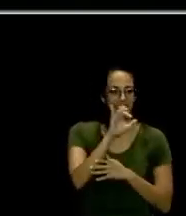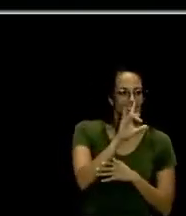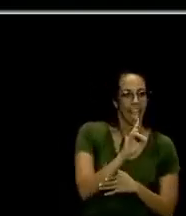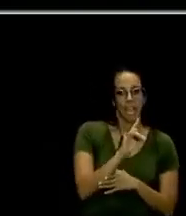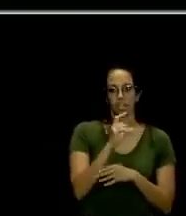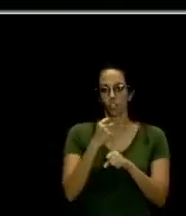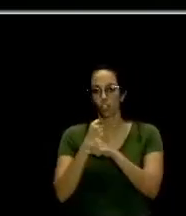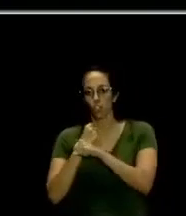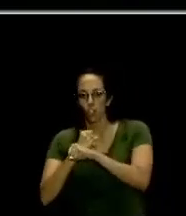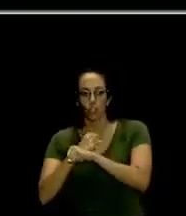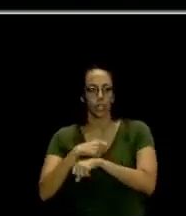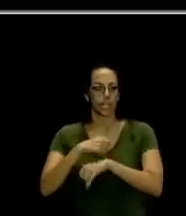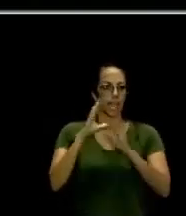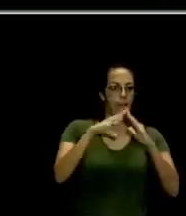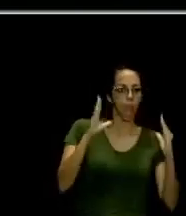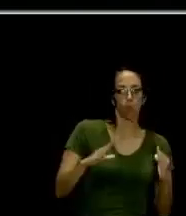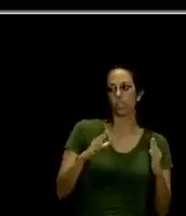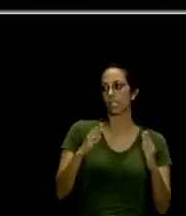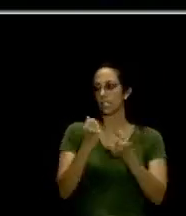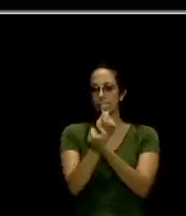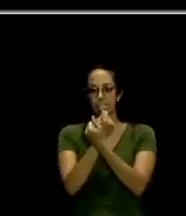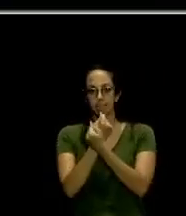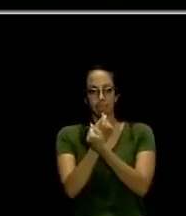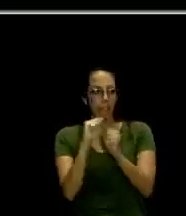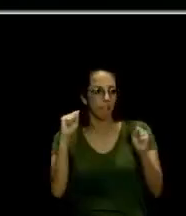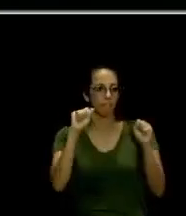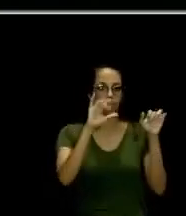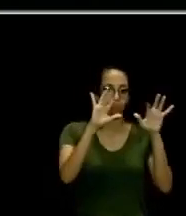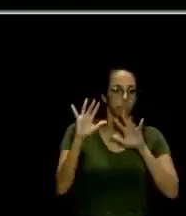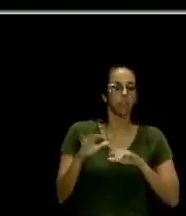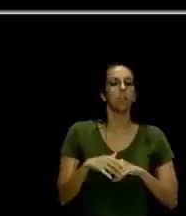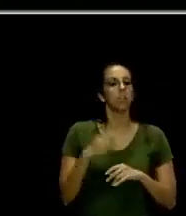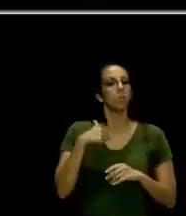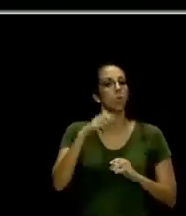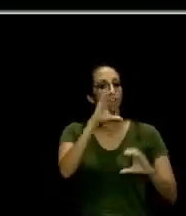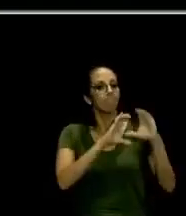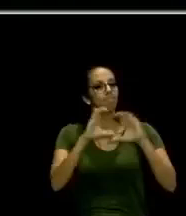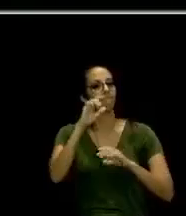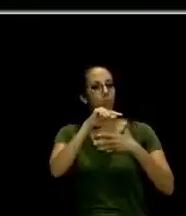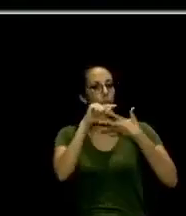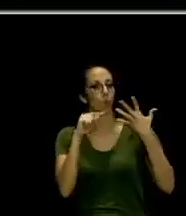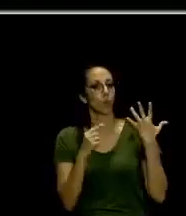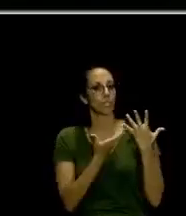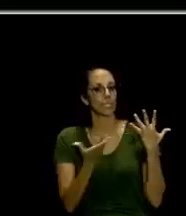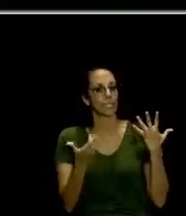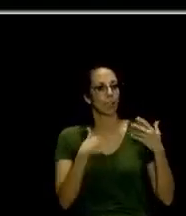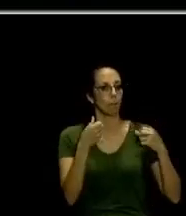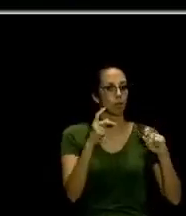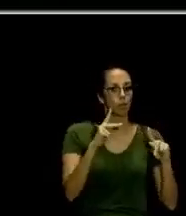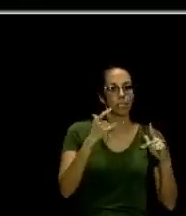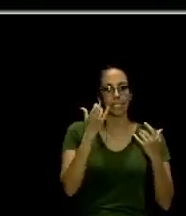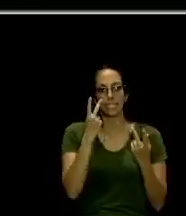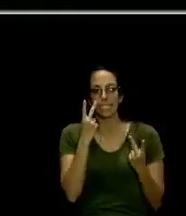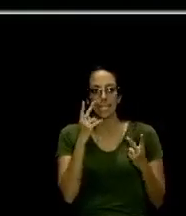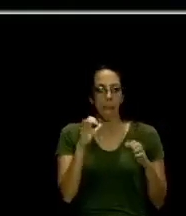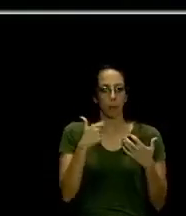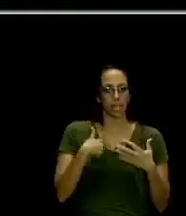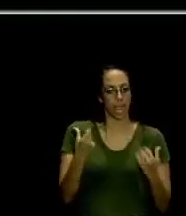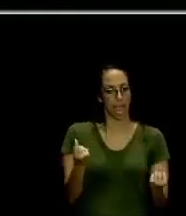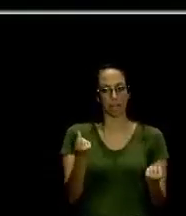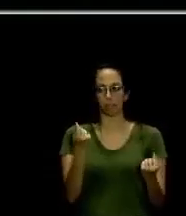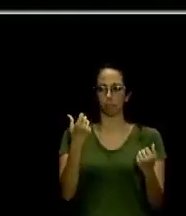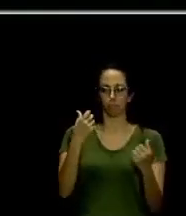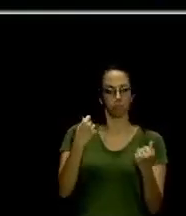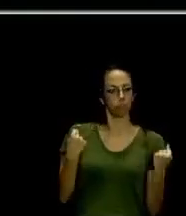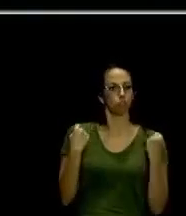insecurity, housing insecurity. And so we really have been looking at those opportunities to see how we can strengthen them